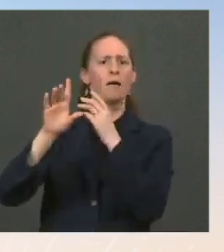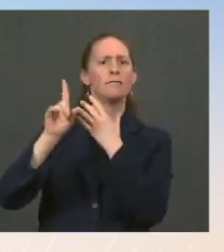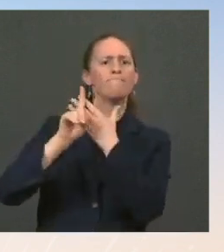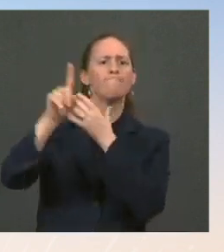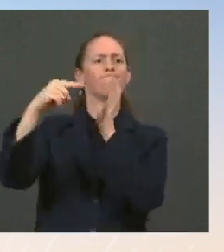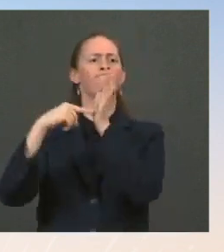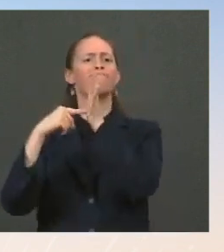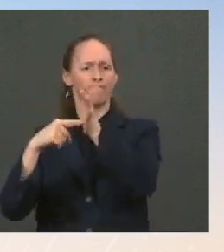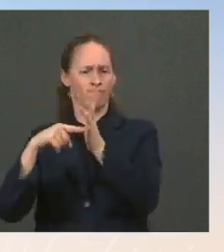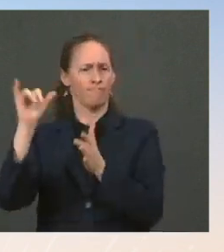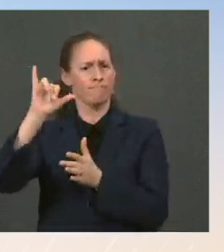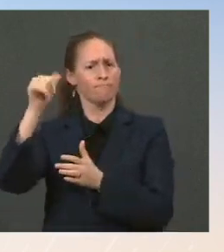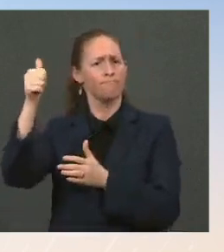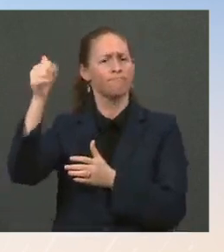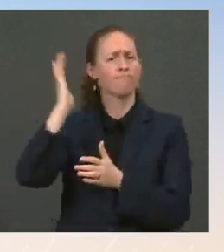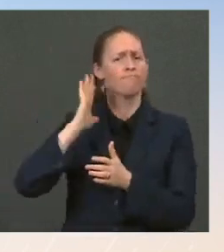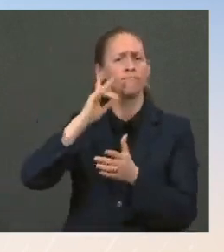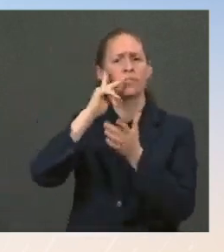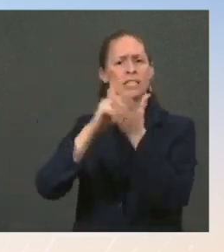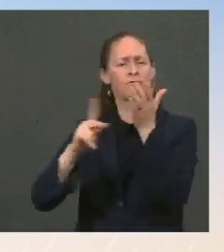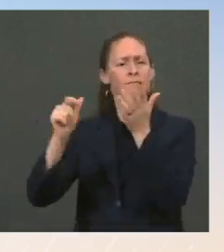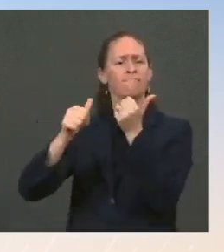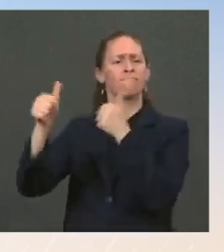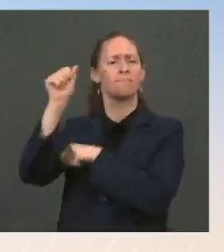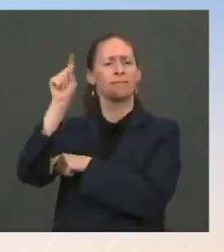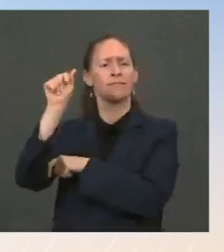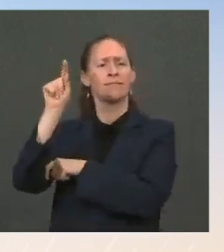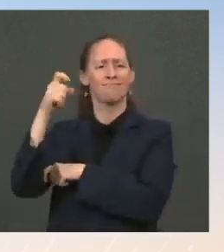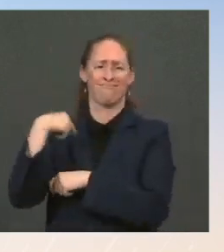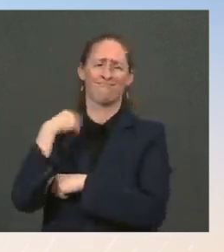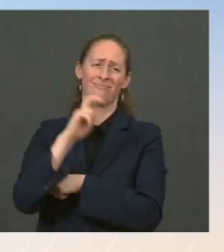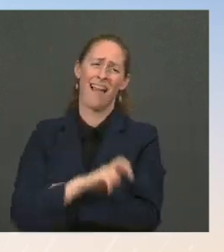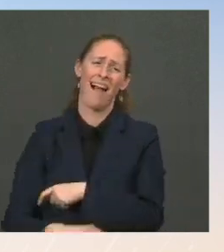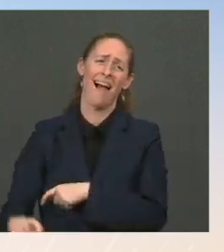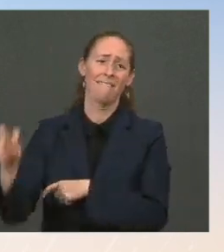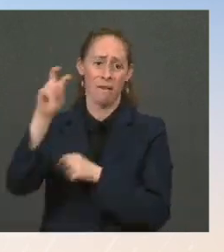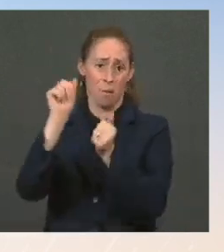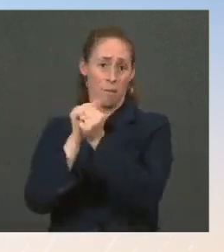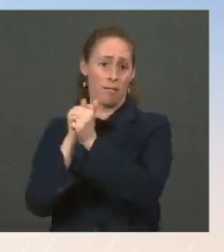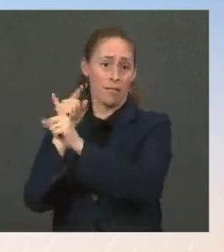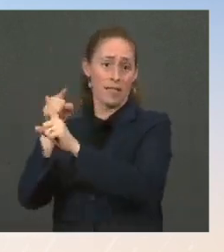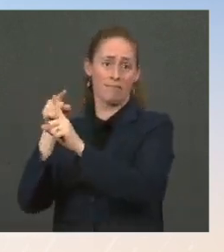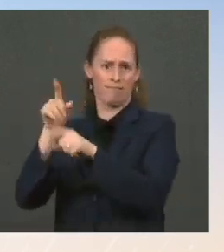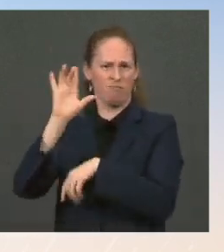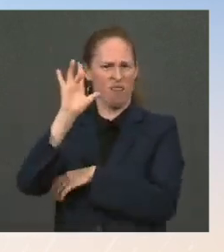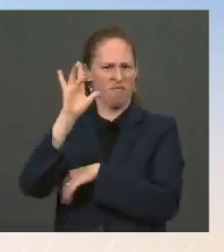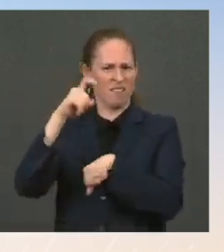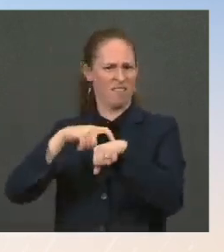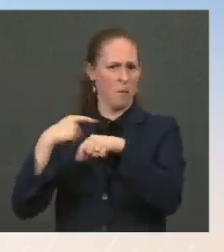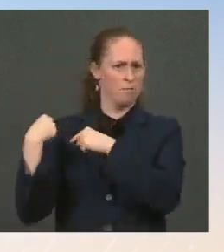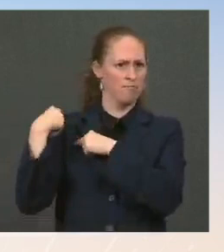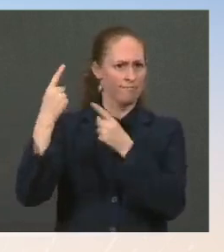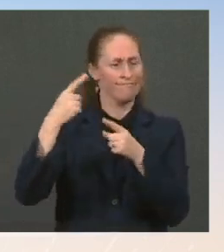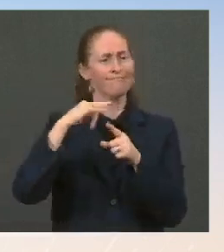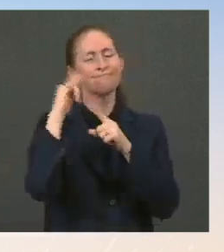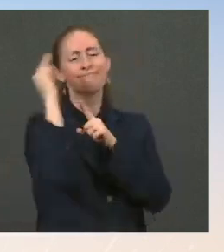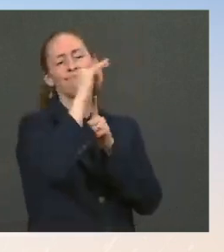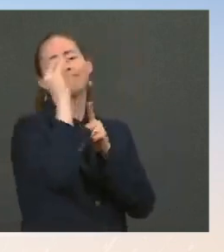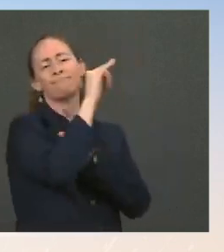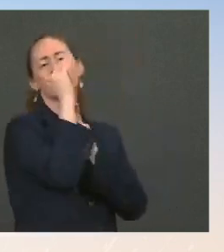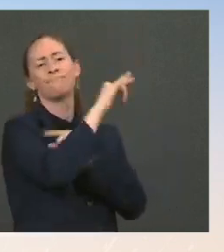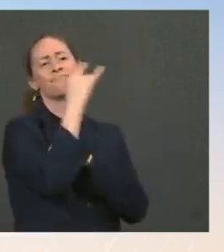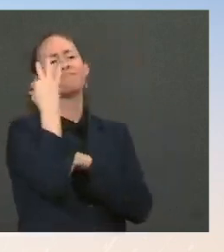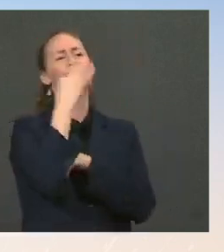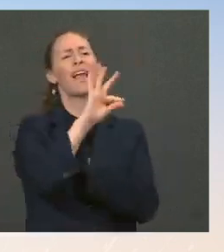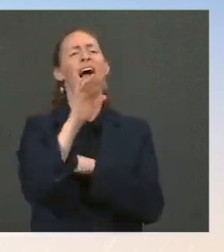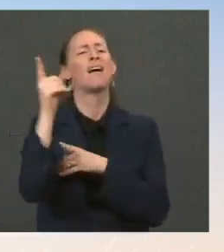State. He's someone I alone traveled to France with him 25 times. He, of course, conveyed to the president what his read was of what